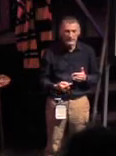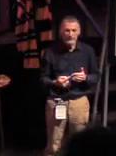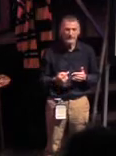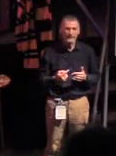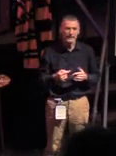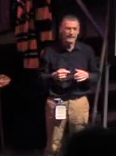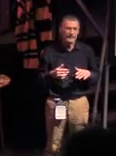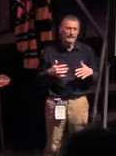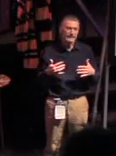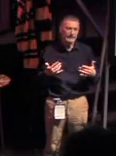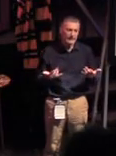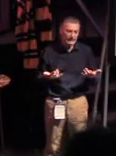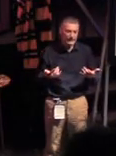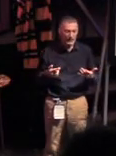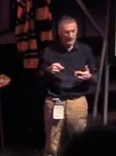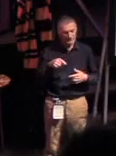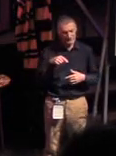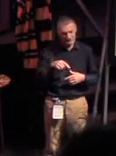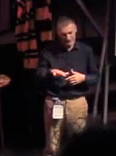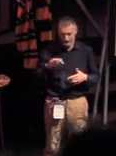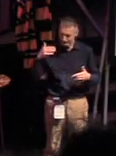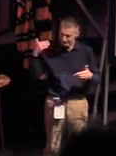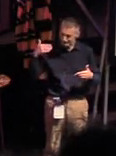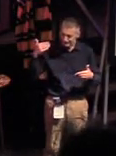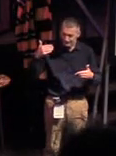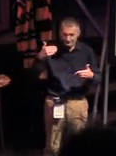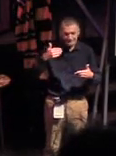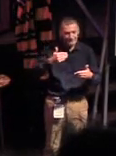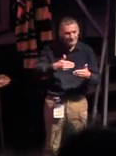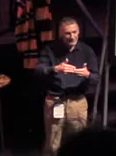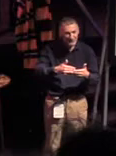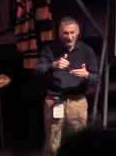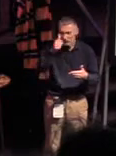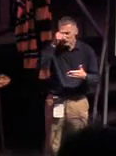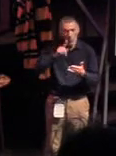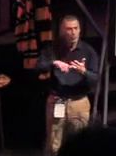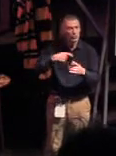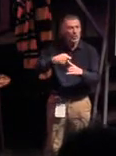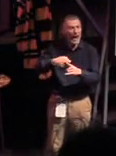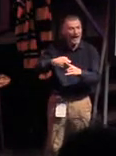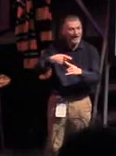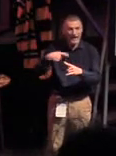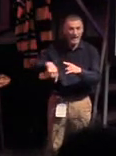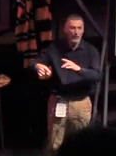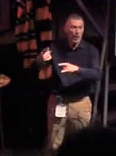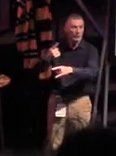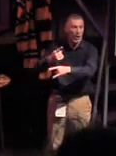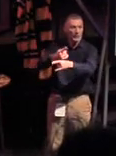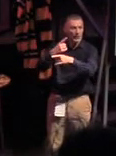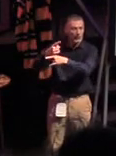talk and the energy from what's going on in the UK at the moment was